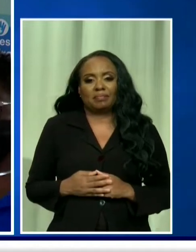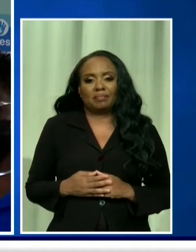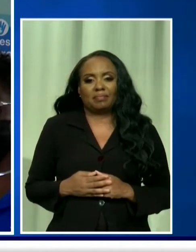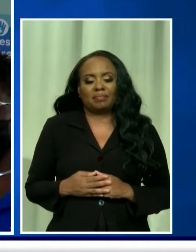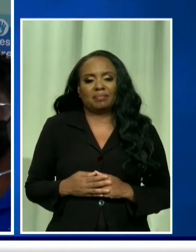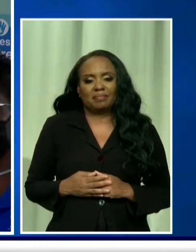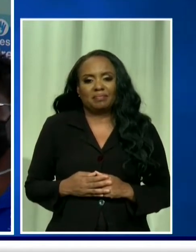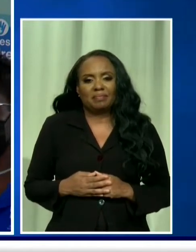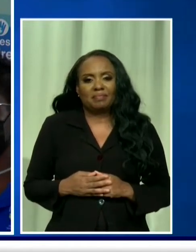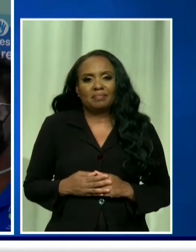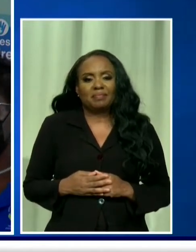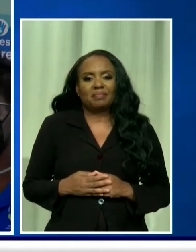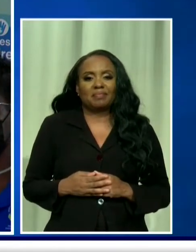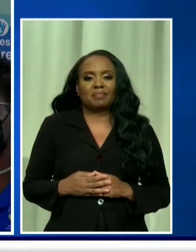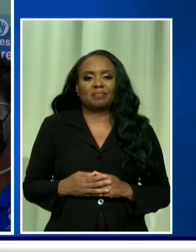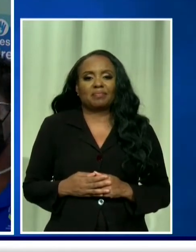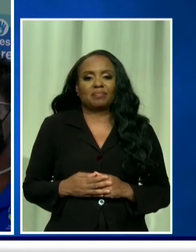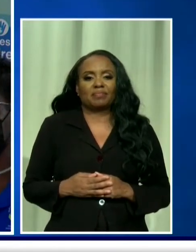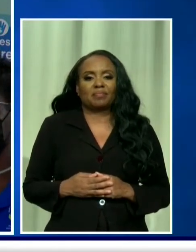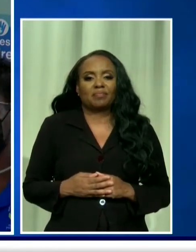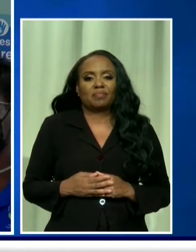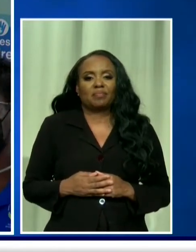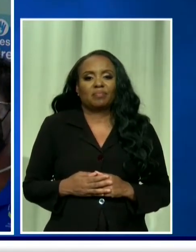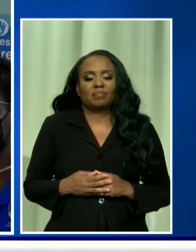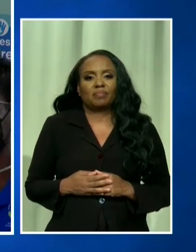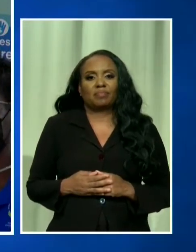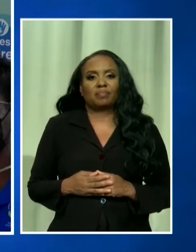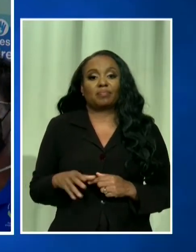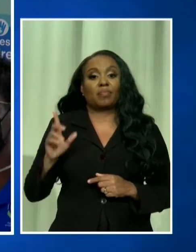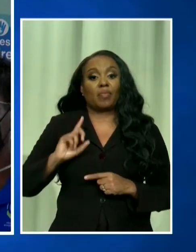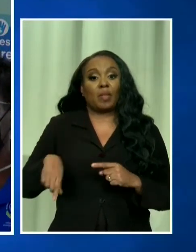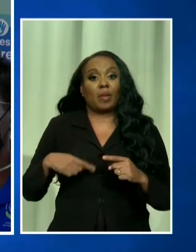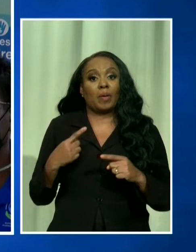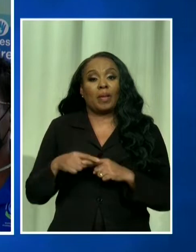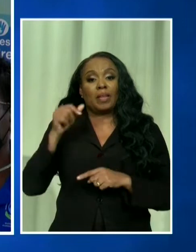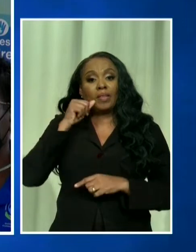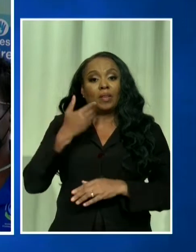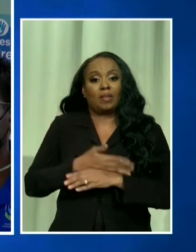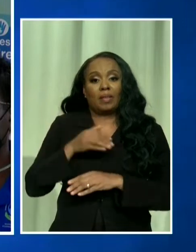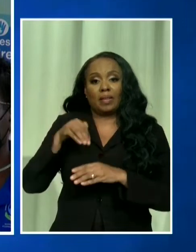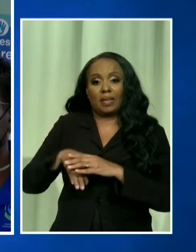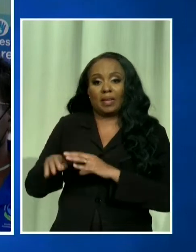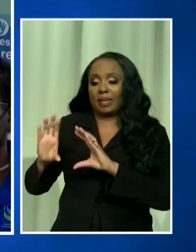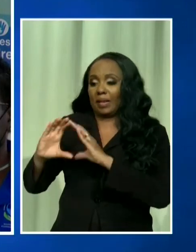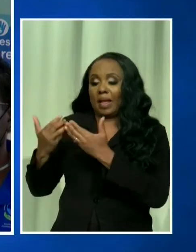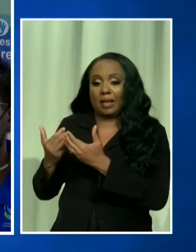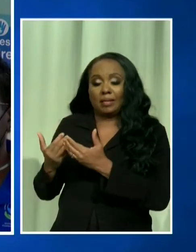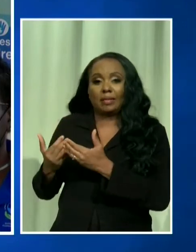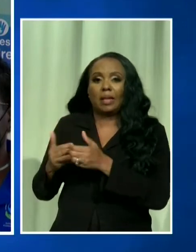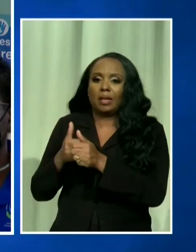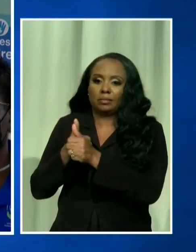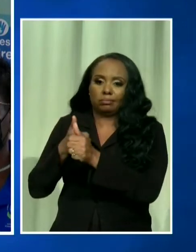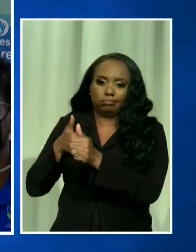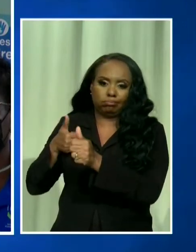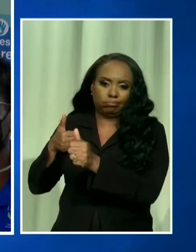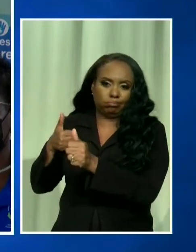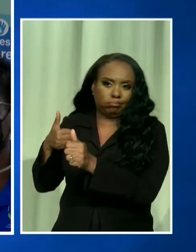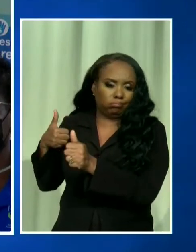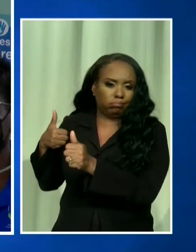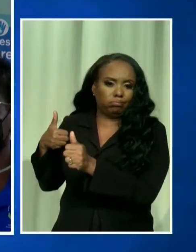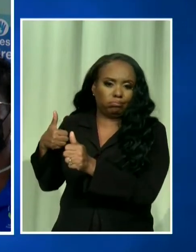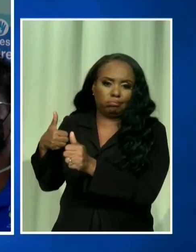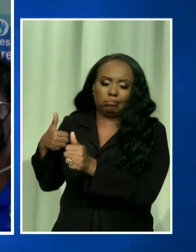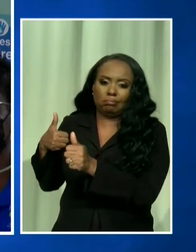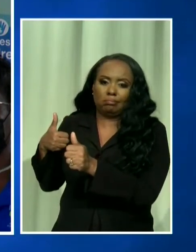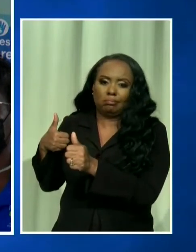She, when face-to-face started, she went back to school. She was far behind. She was right